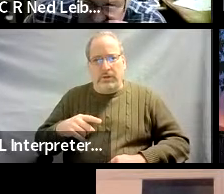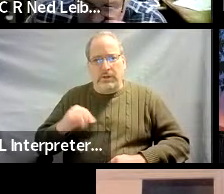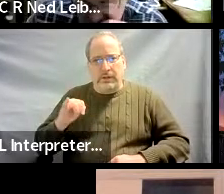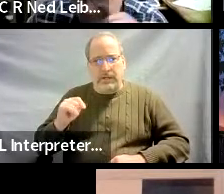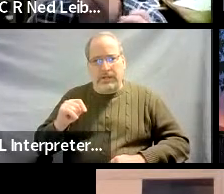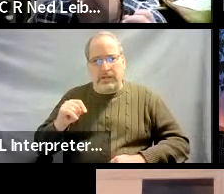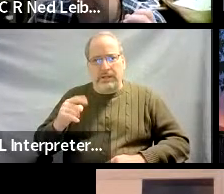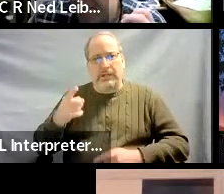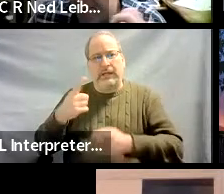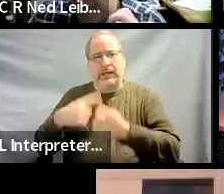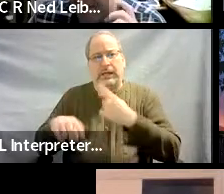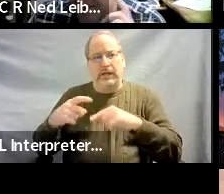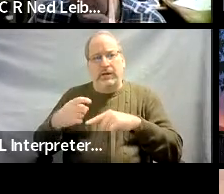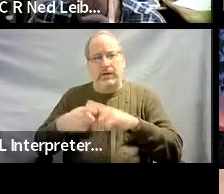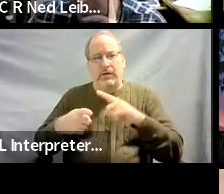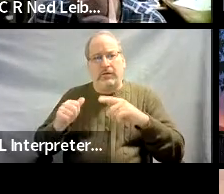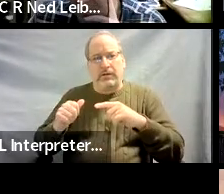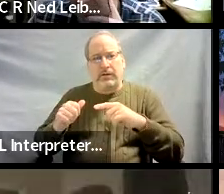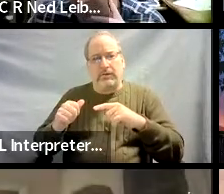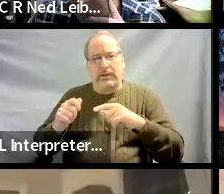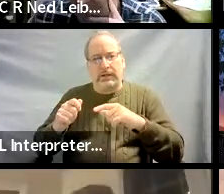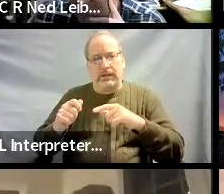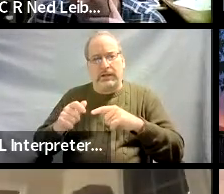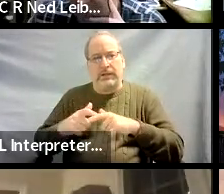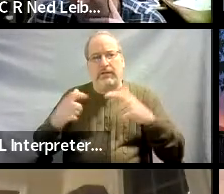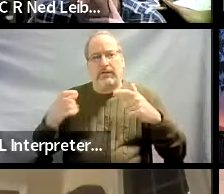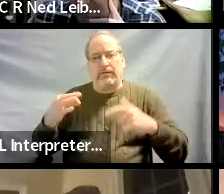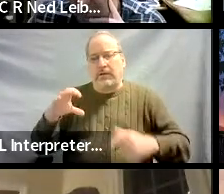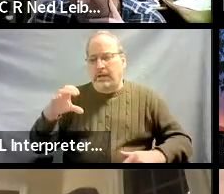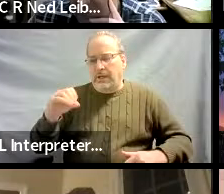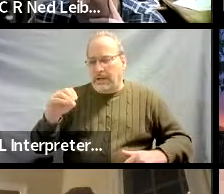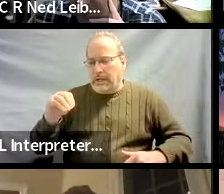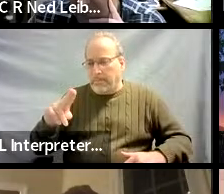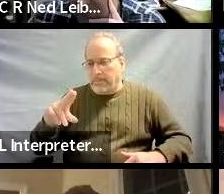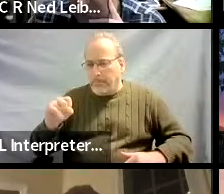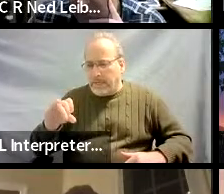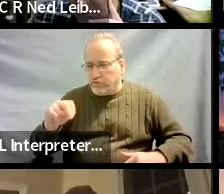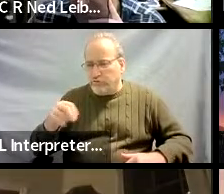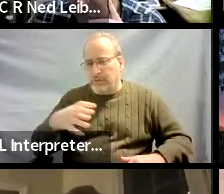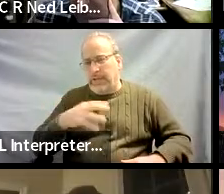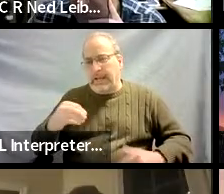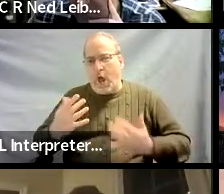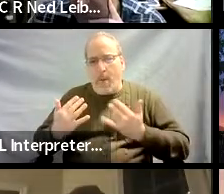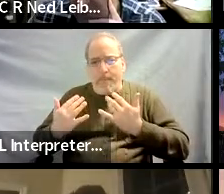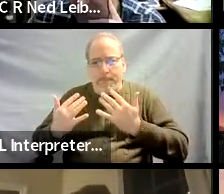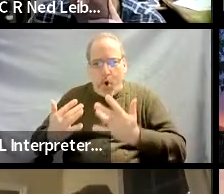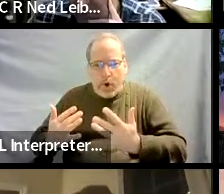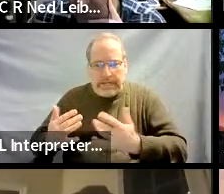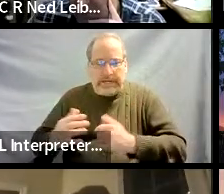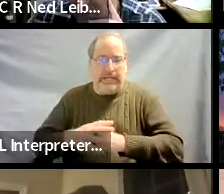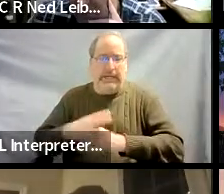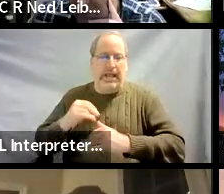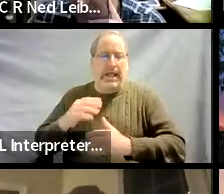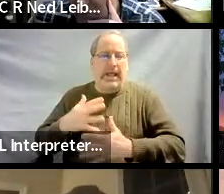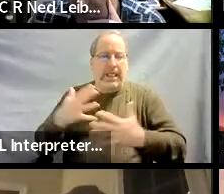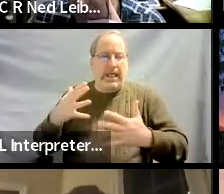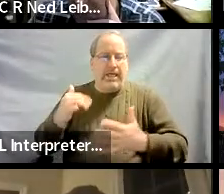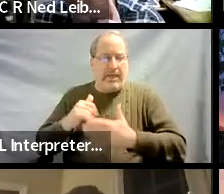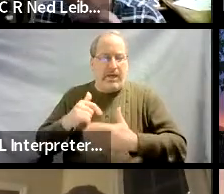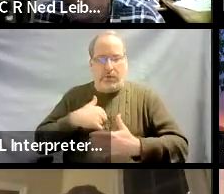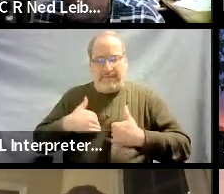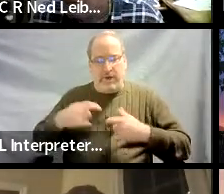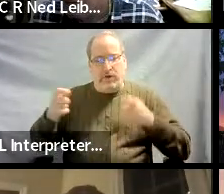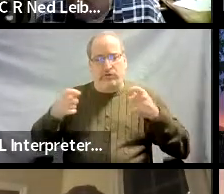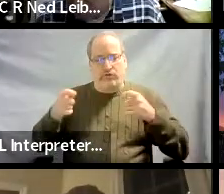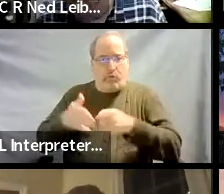it comes from, you know, a majority of combustion and burning, and a lot of that we have control